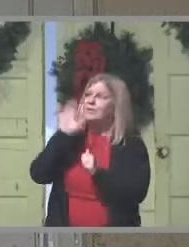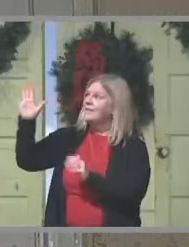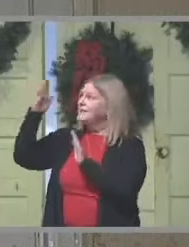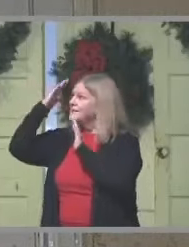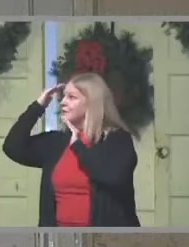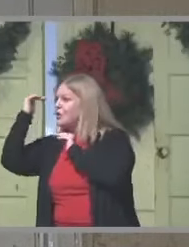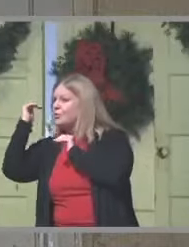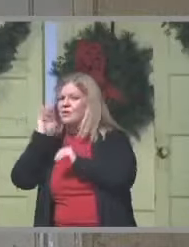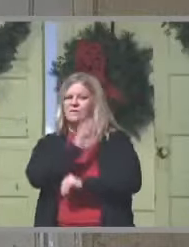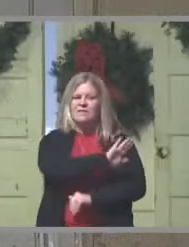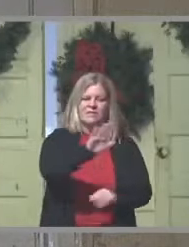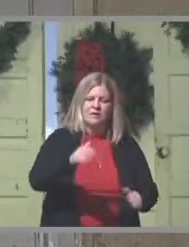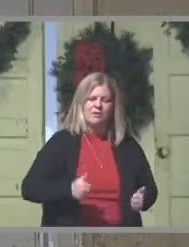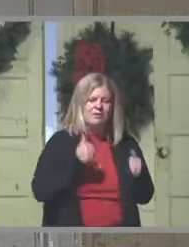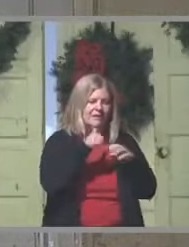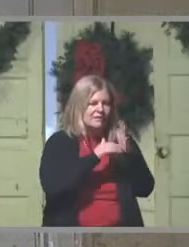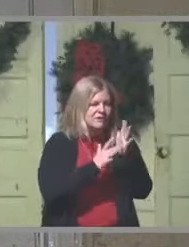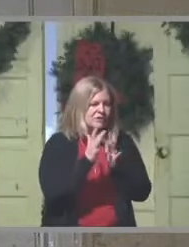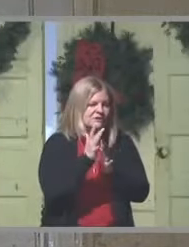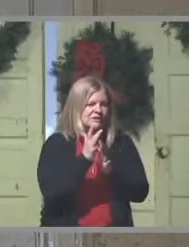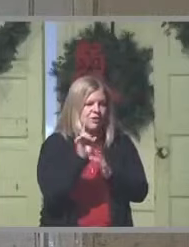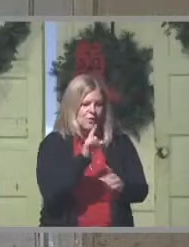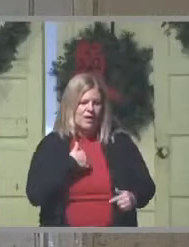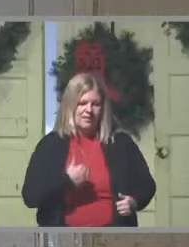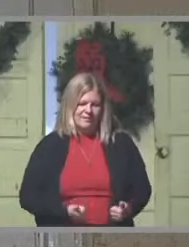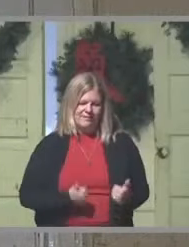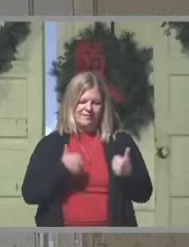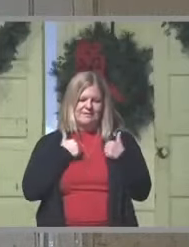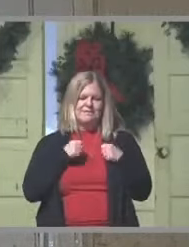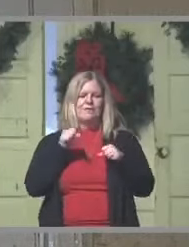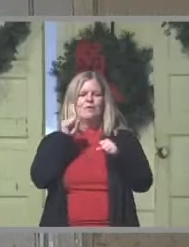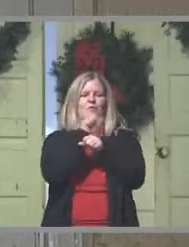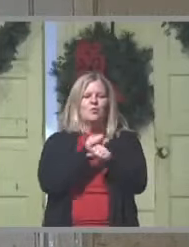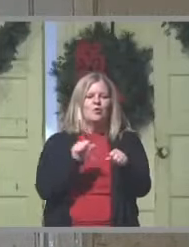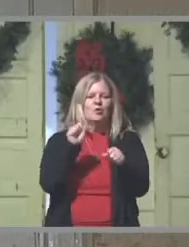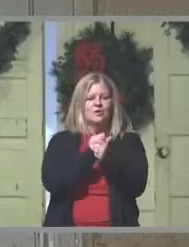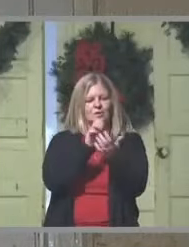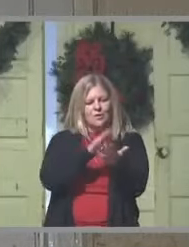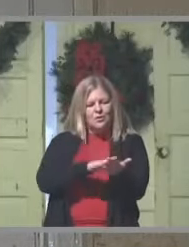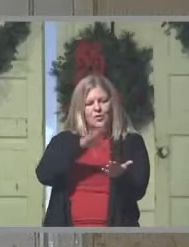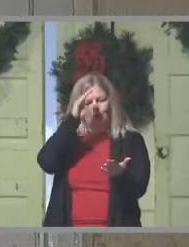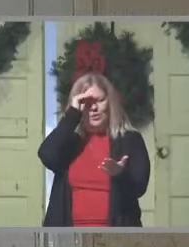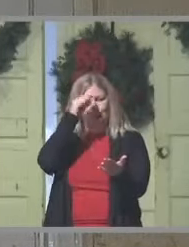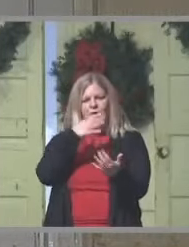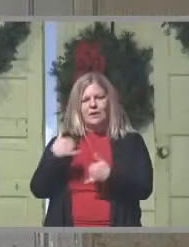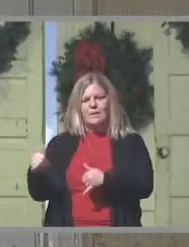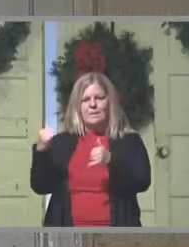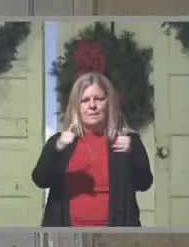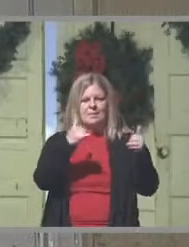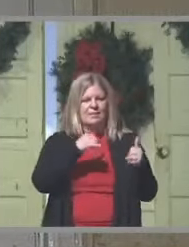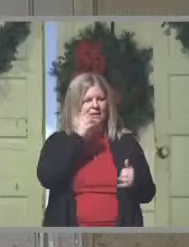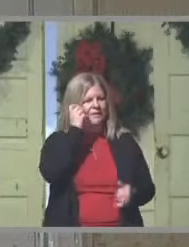their lives in Jesus, where I live, work, learn, and play.